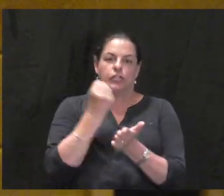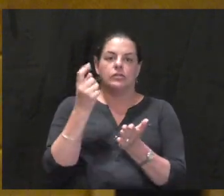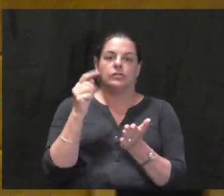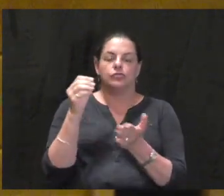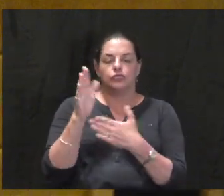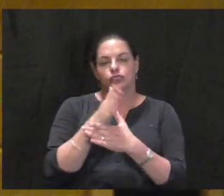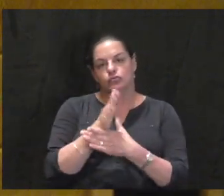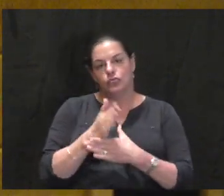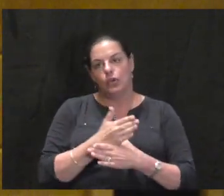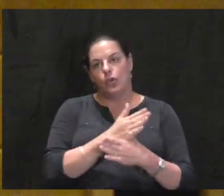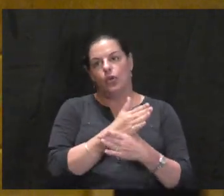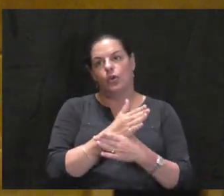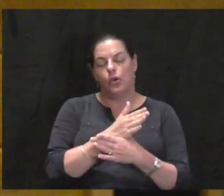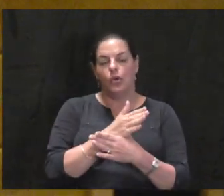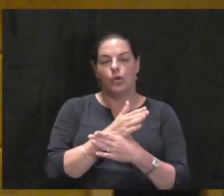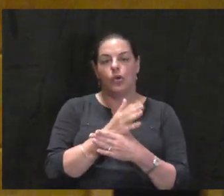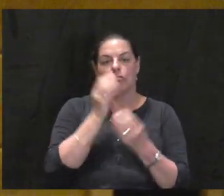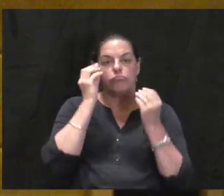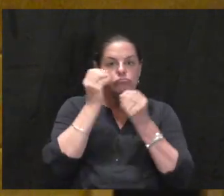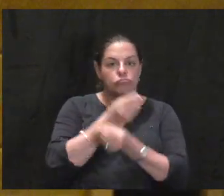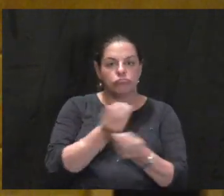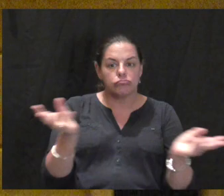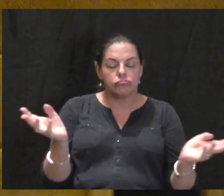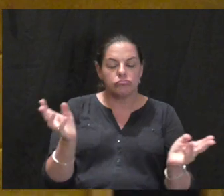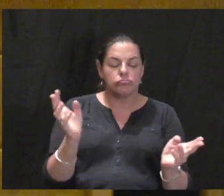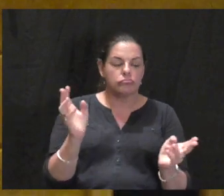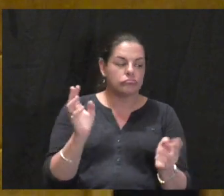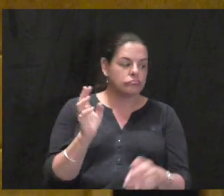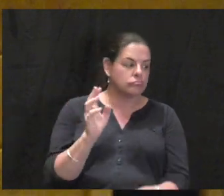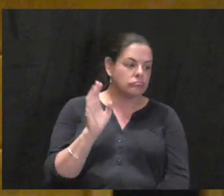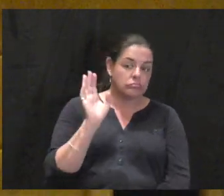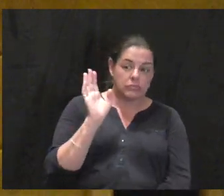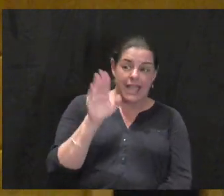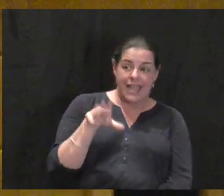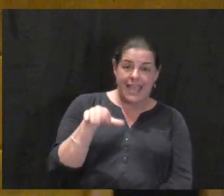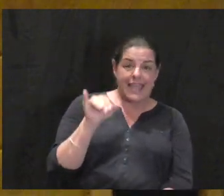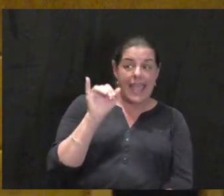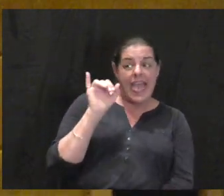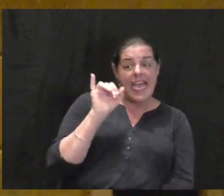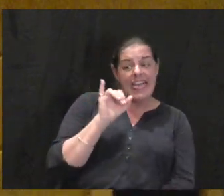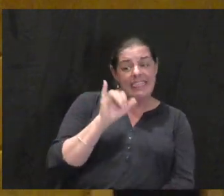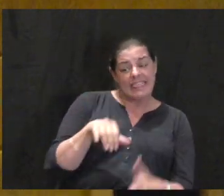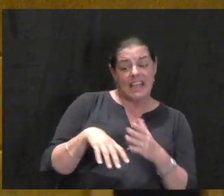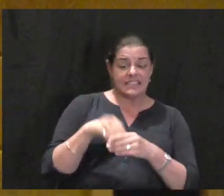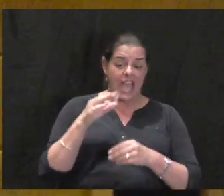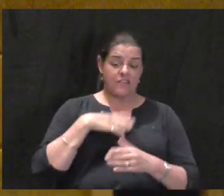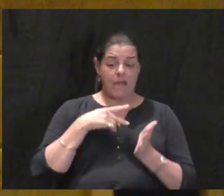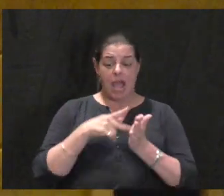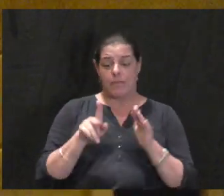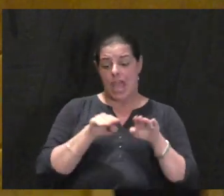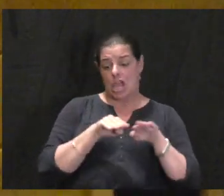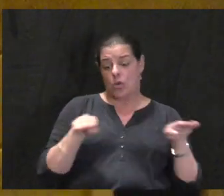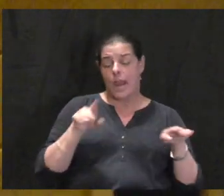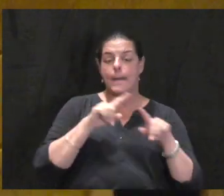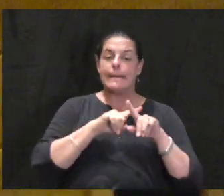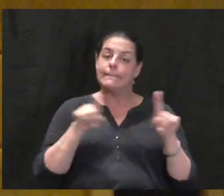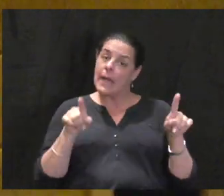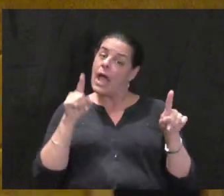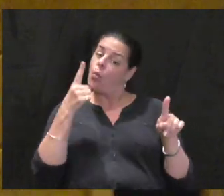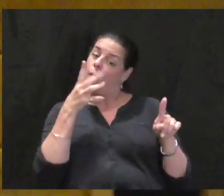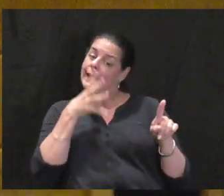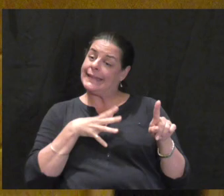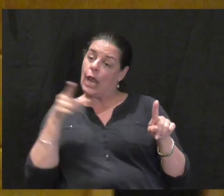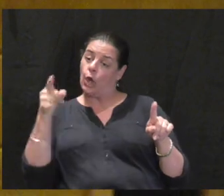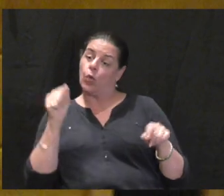be able to help you with resources and things like that. So I encourage everyone and anybody that's staff, Knox County staff, to let their parents